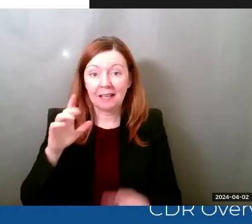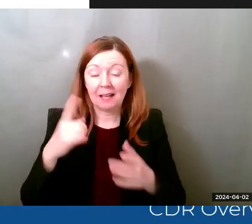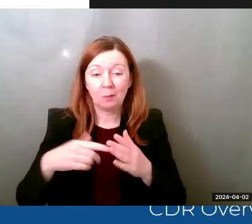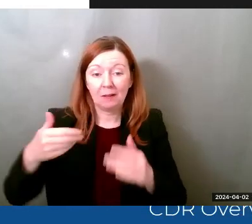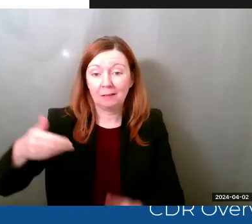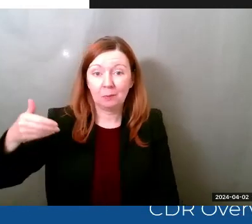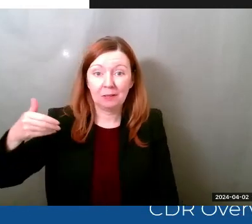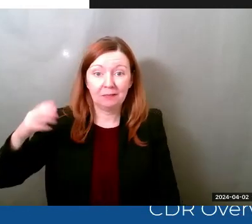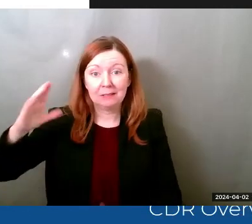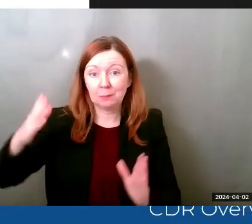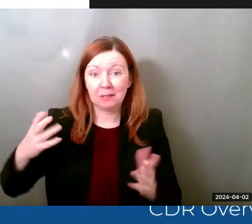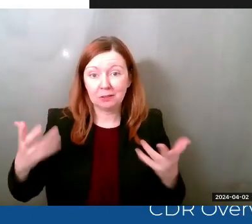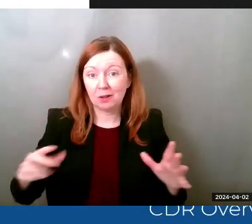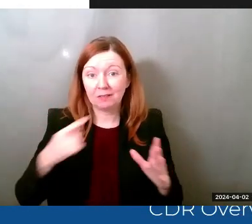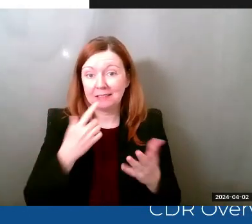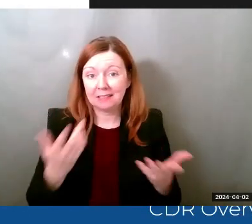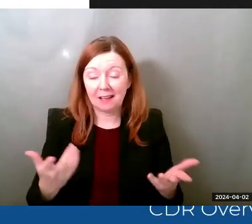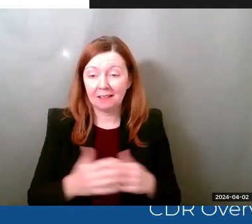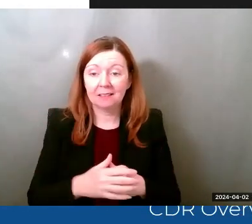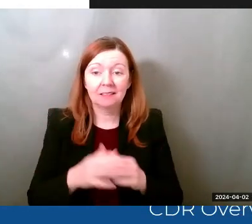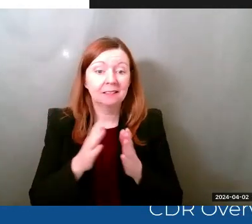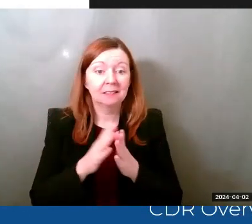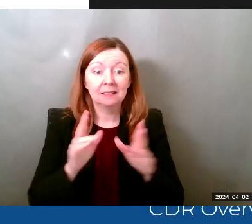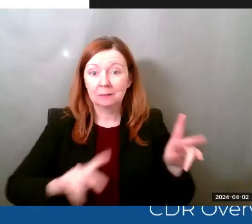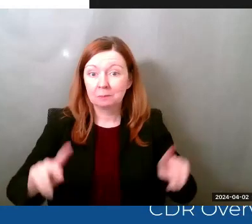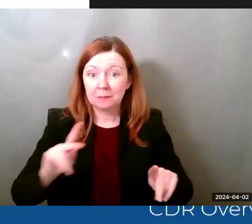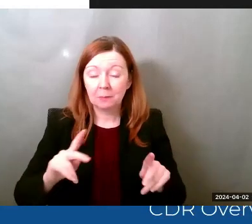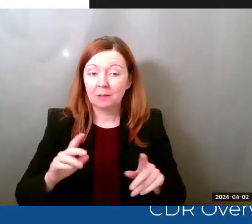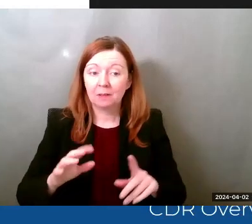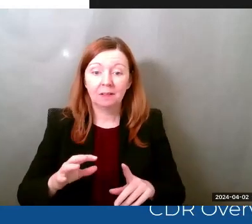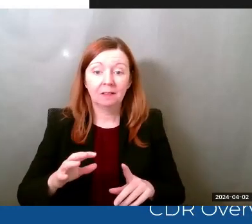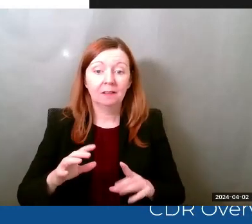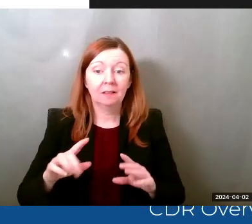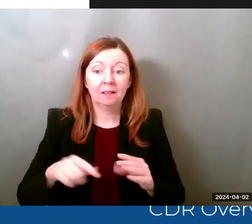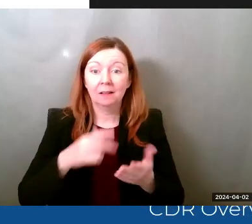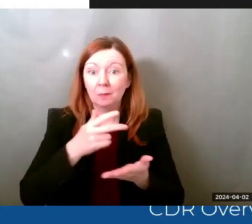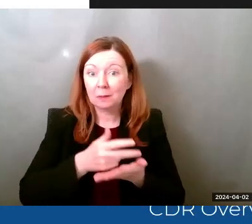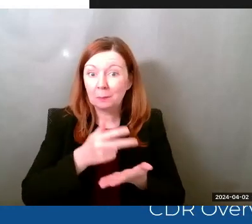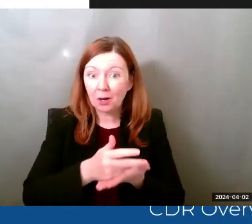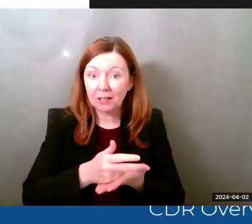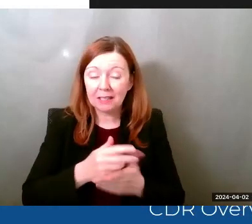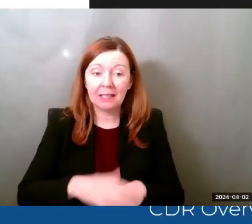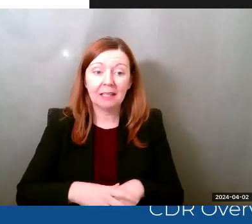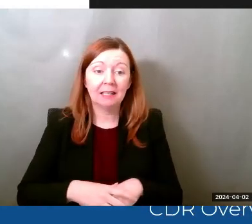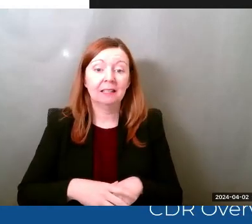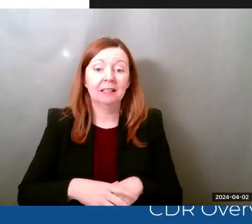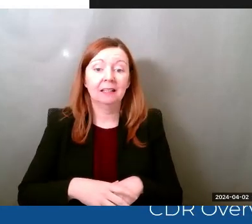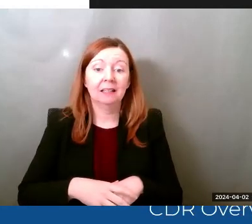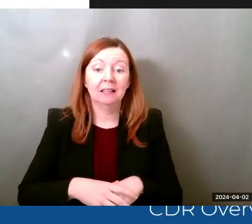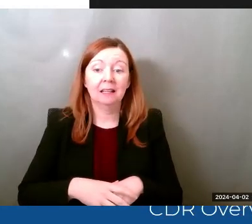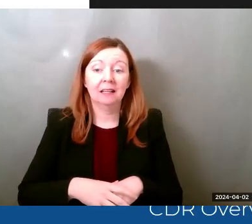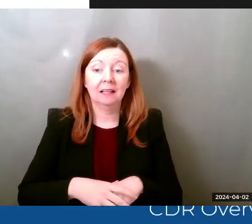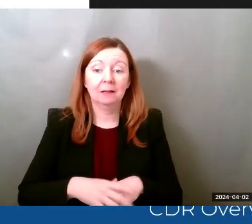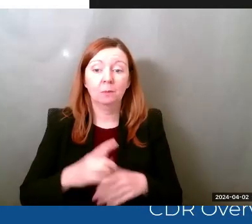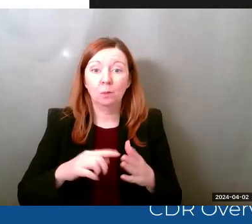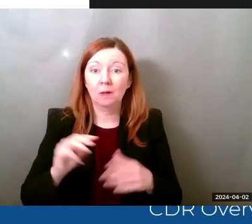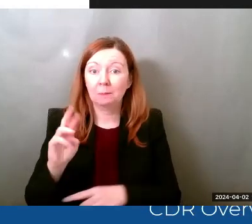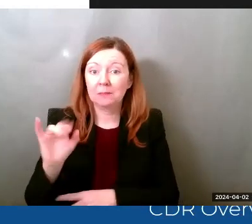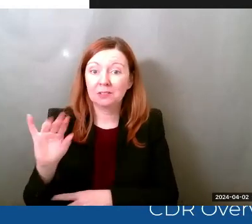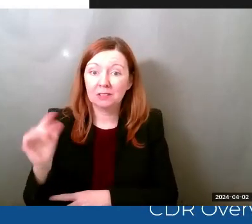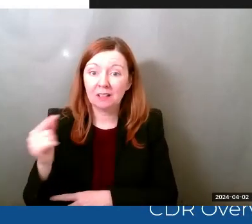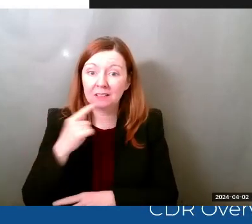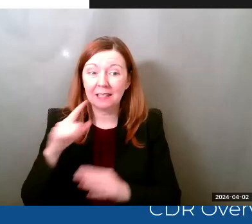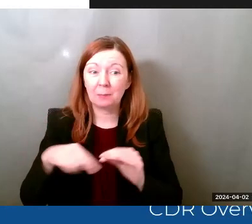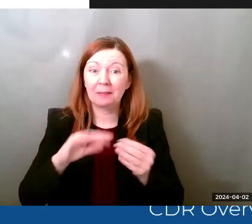previous speakers have said, the public, particularly about the parking and what Mr. Leong said about the numbers of